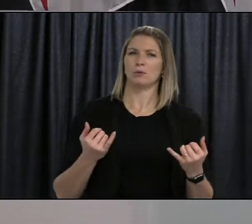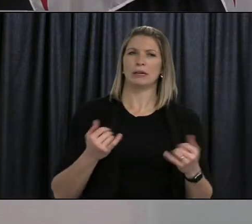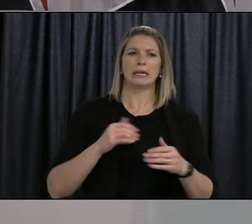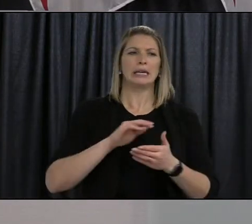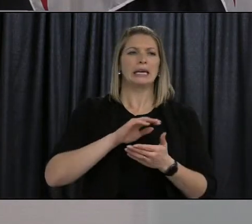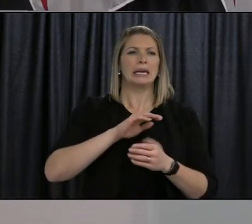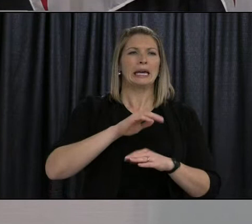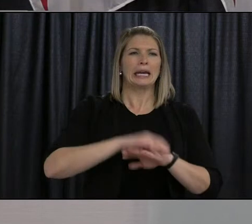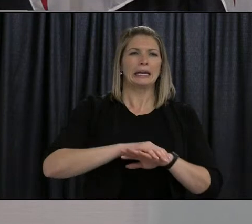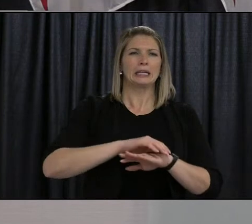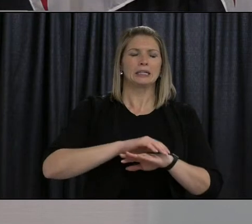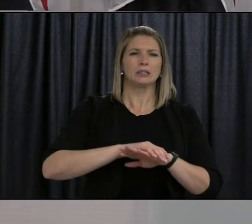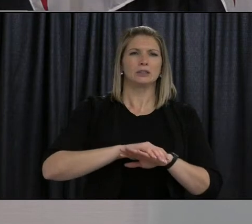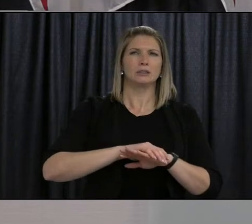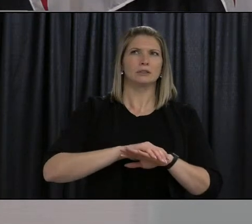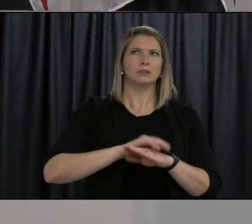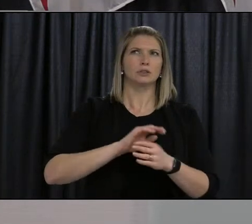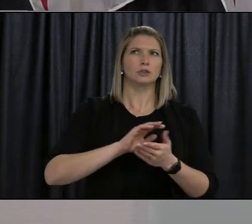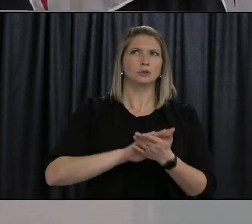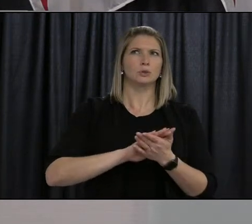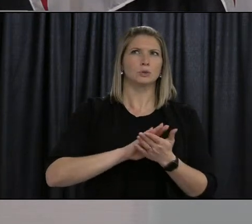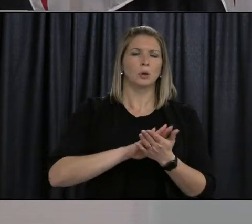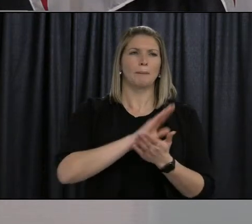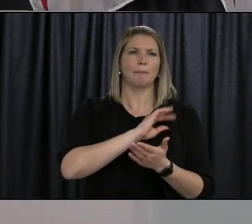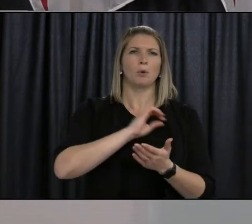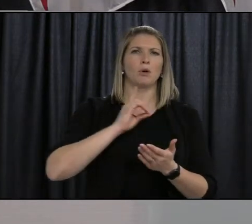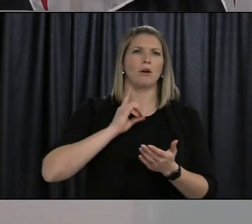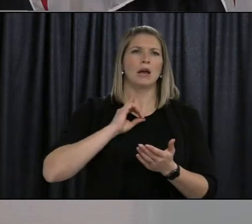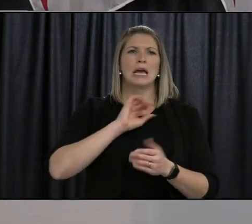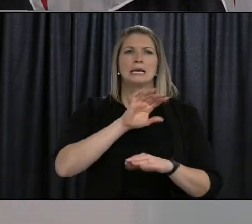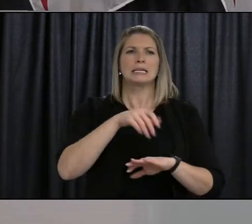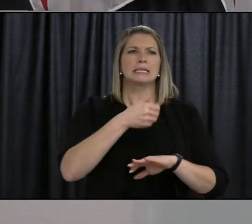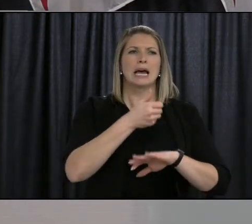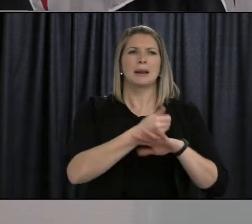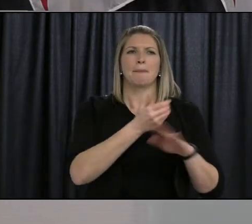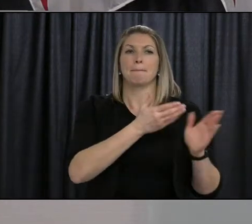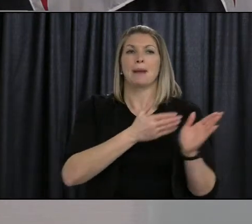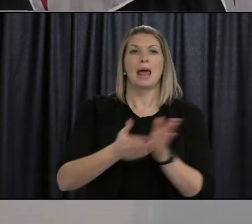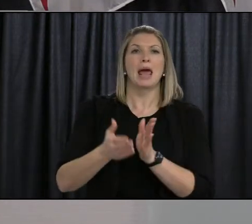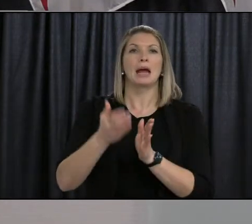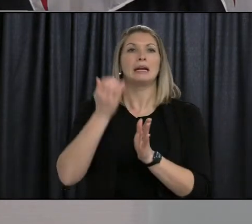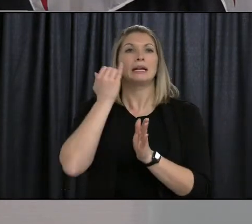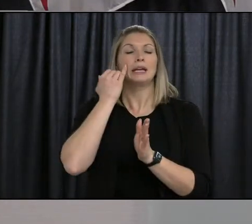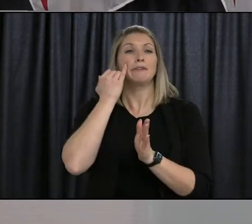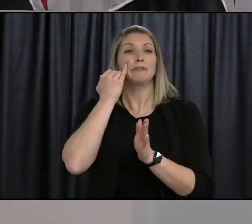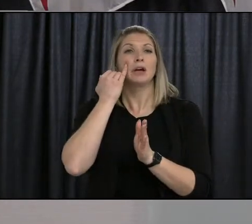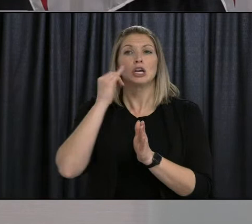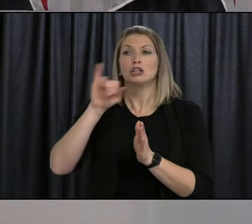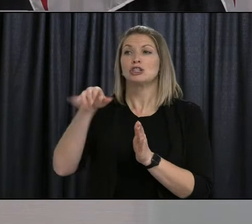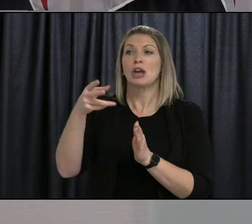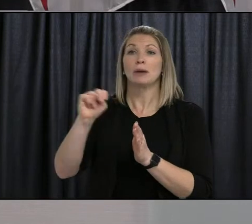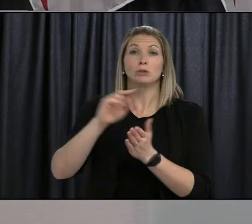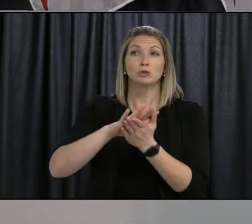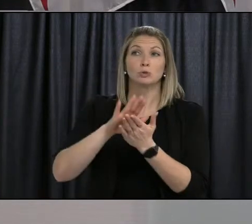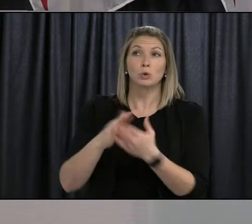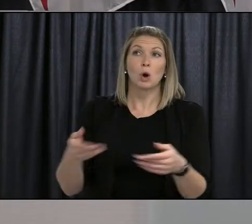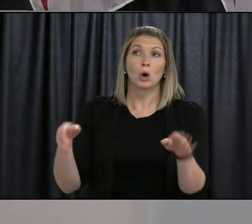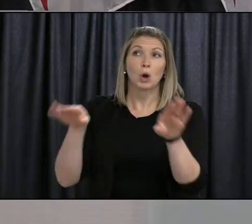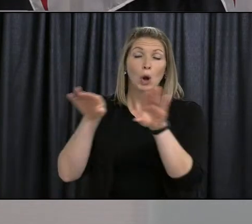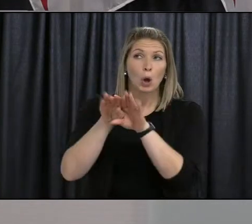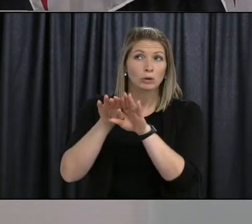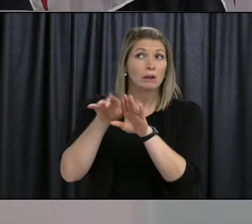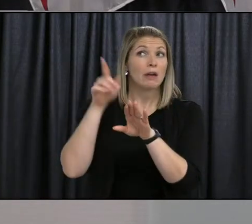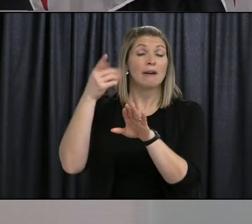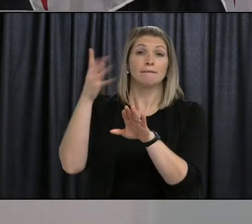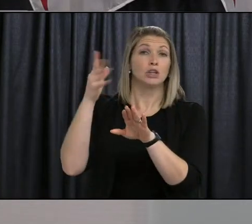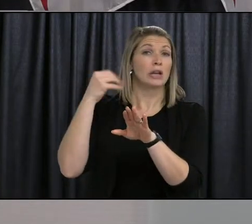set up a possible contingency for school not going ahead in January should things get out of hand, I